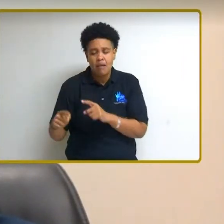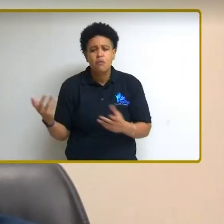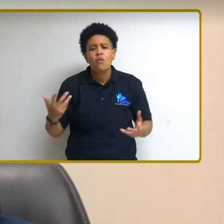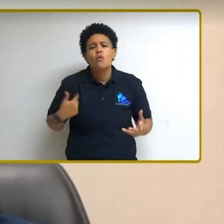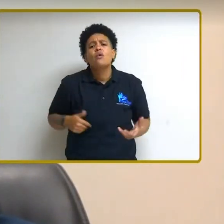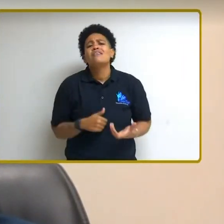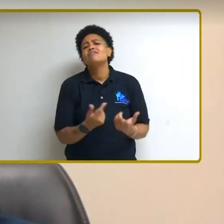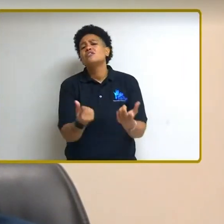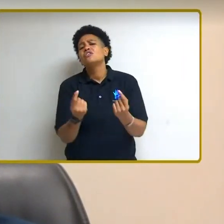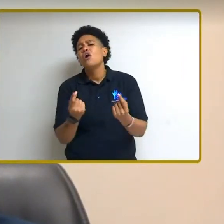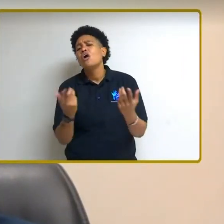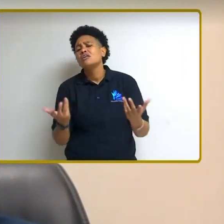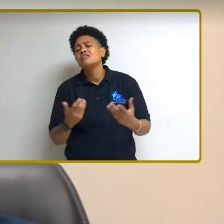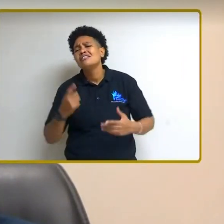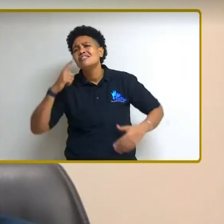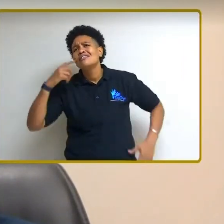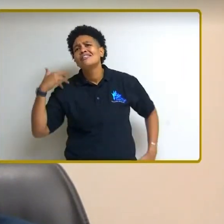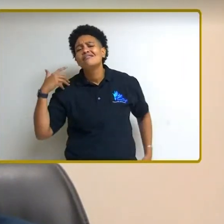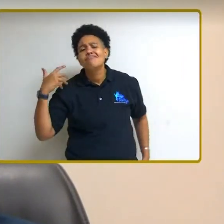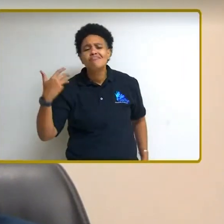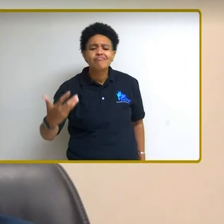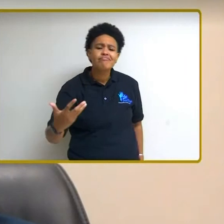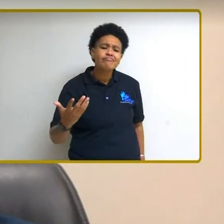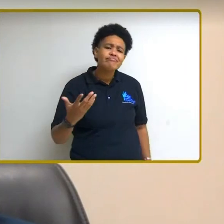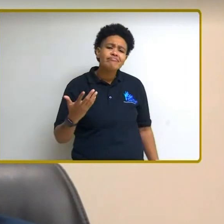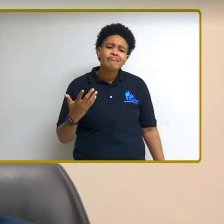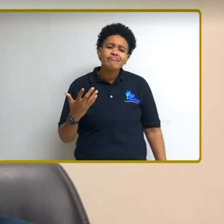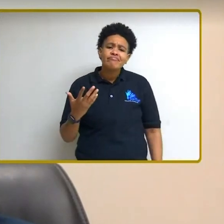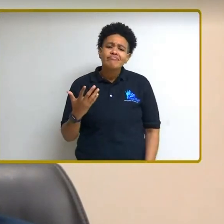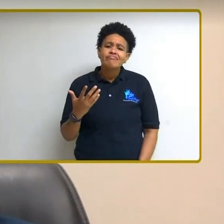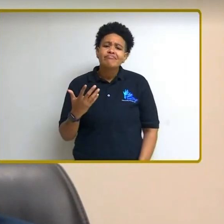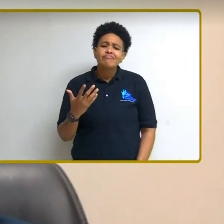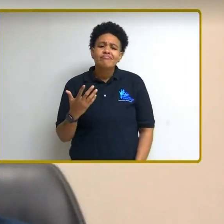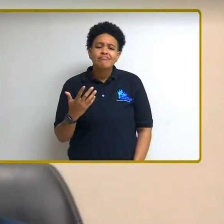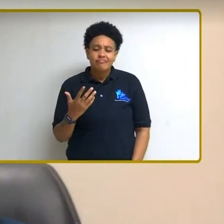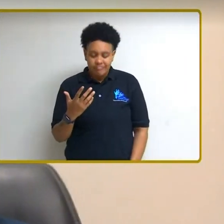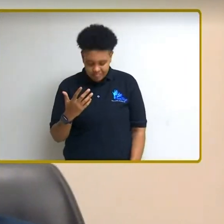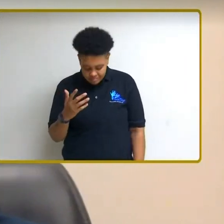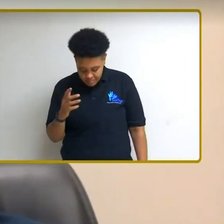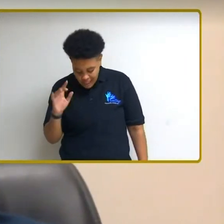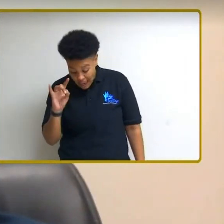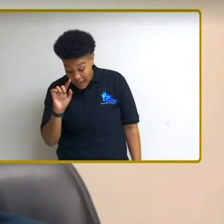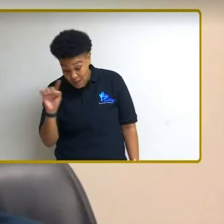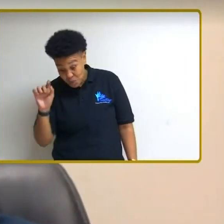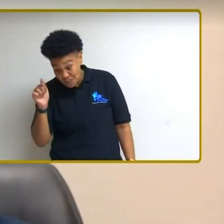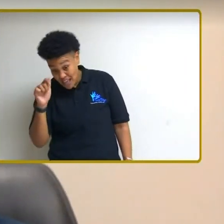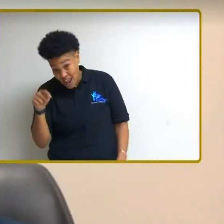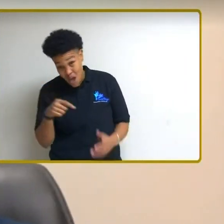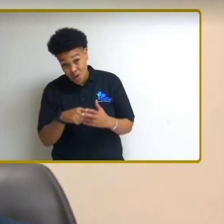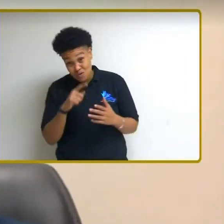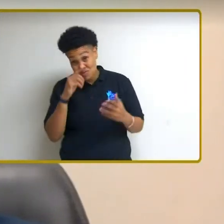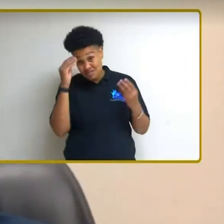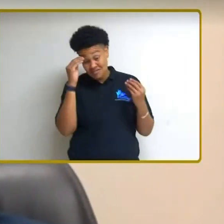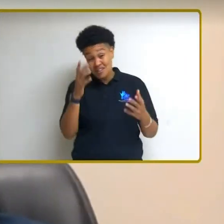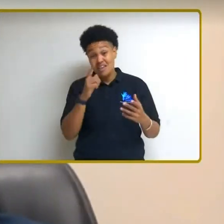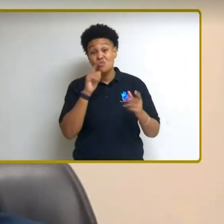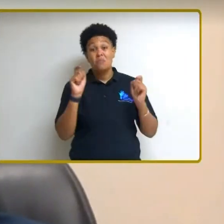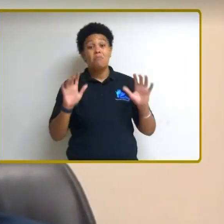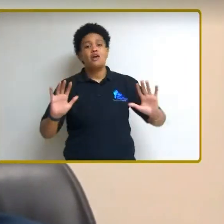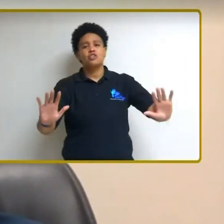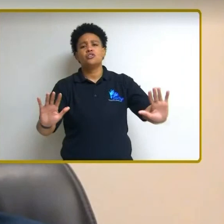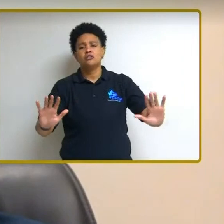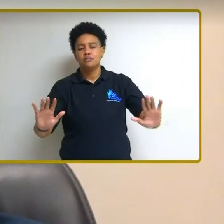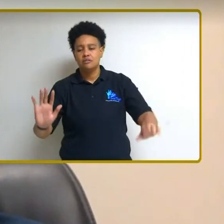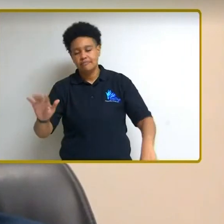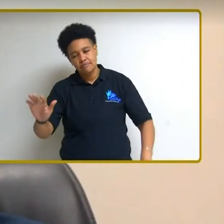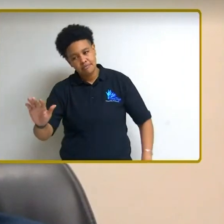we've done over the last 8 to 10 hours, basically, is to say to the managers,